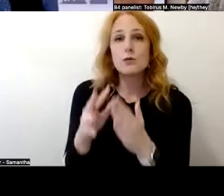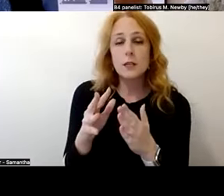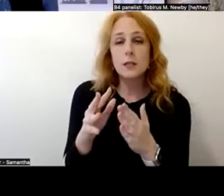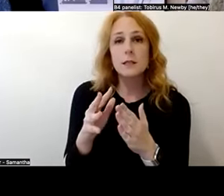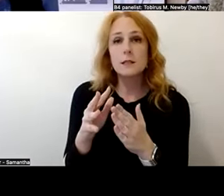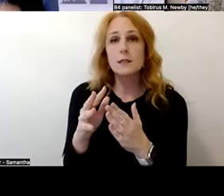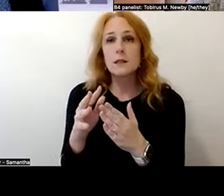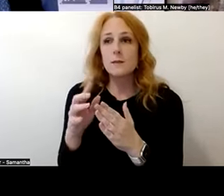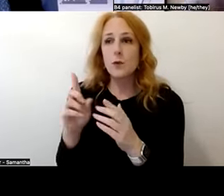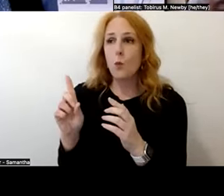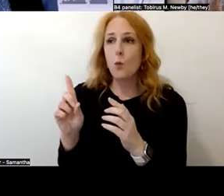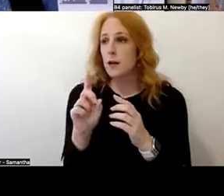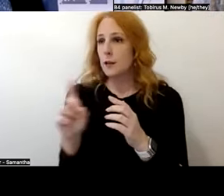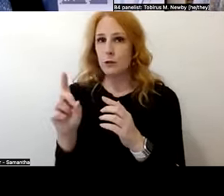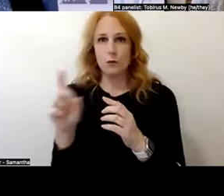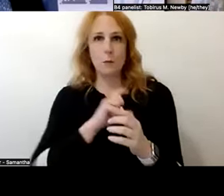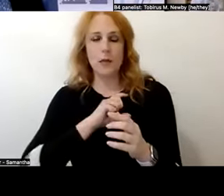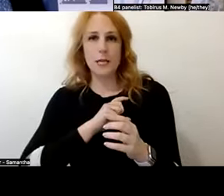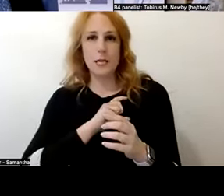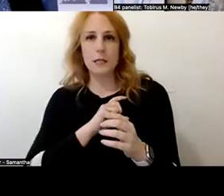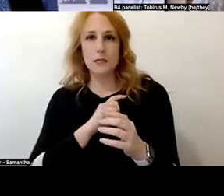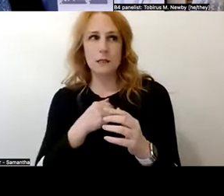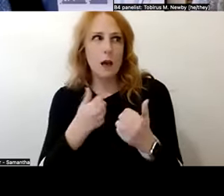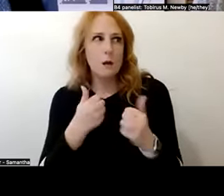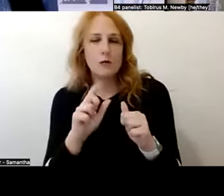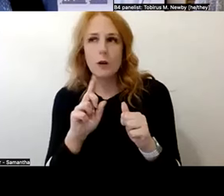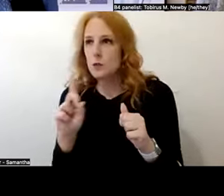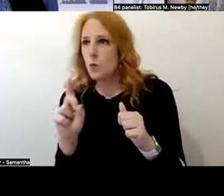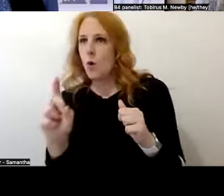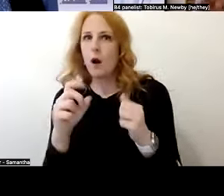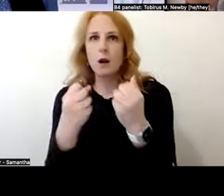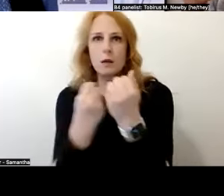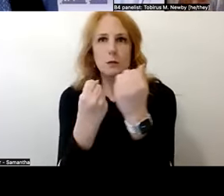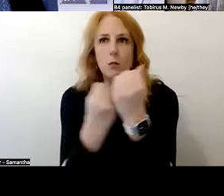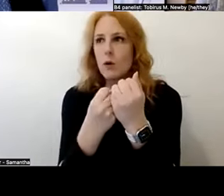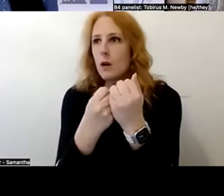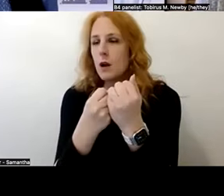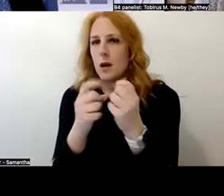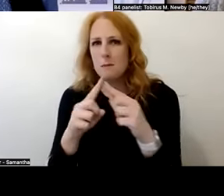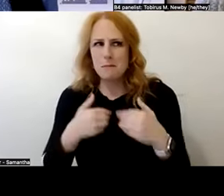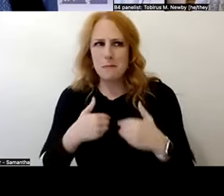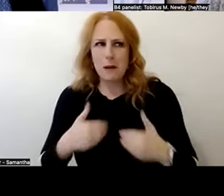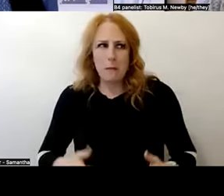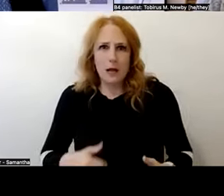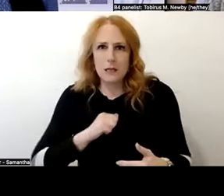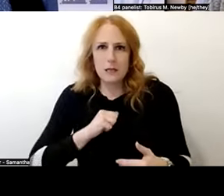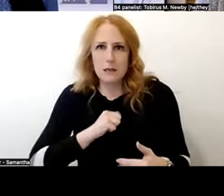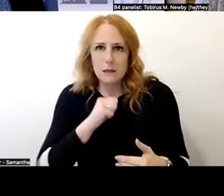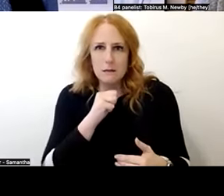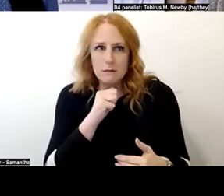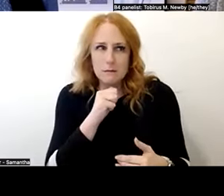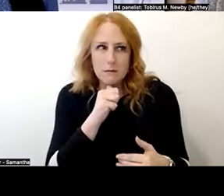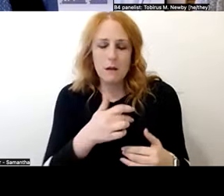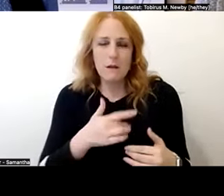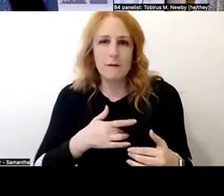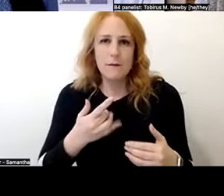this place to offer support, but my own body doesn't feel safe in this context where safety mechanisms have been put up. And